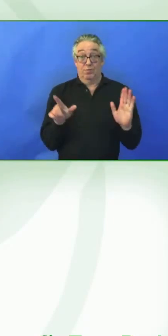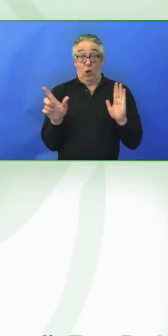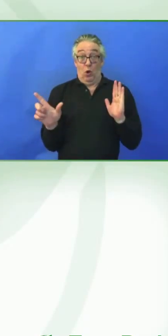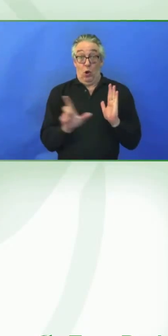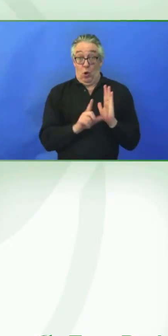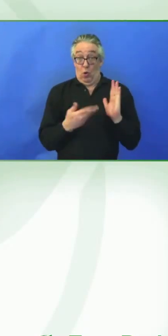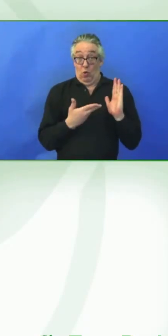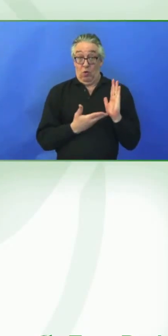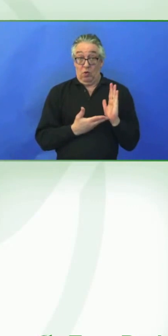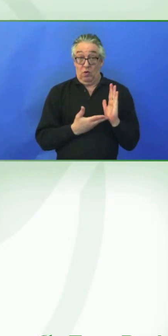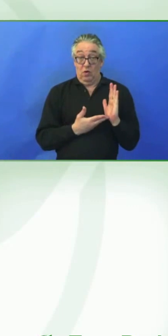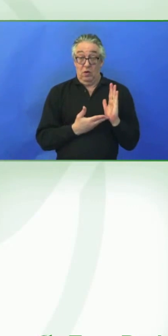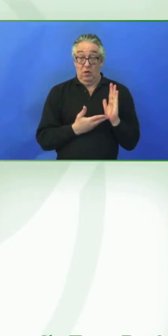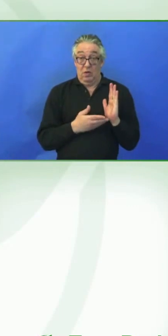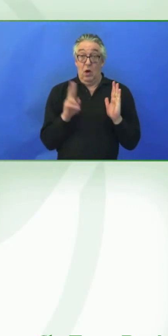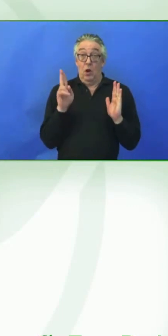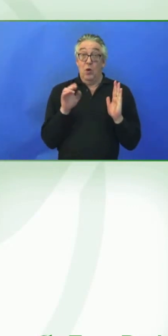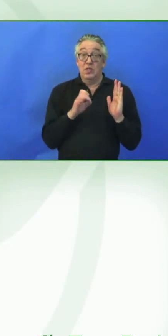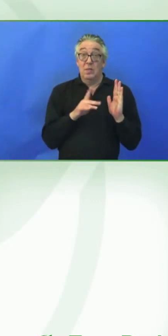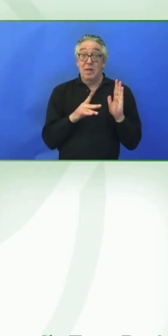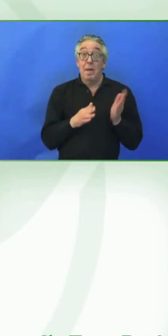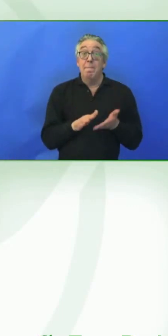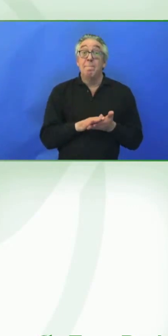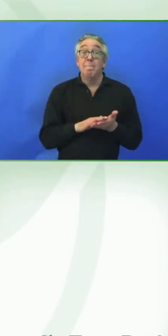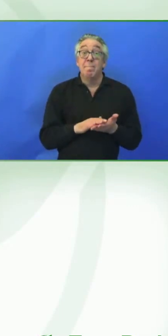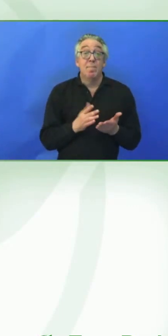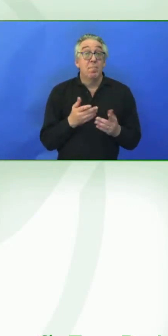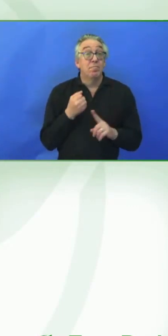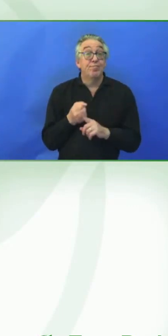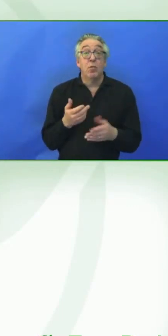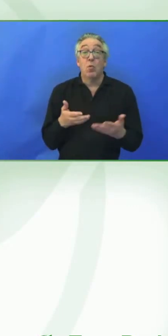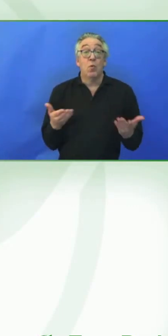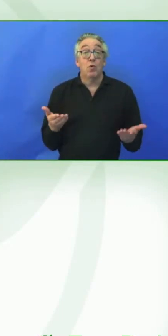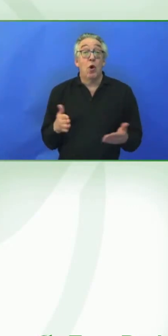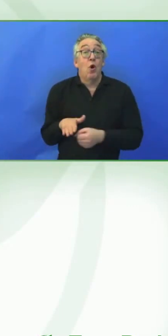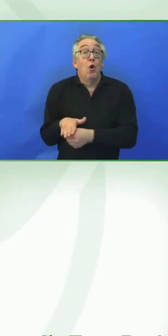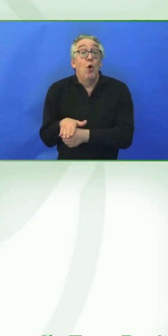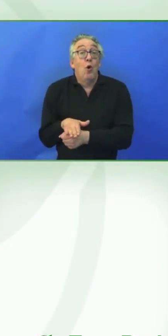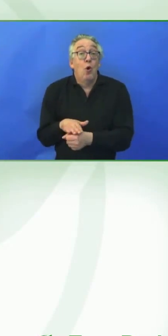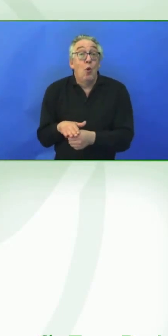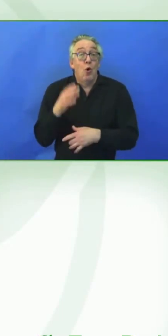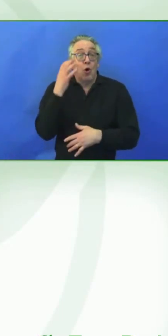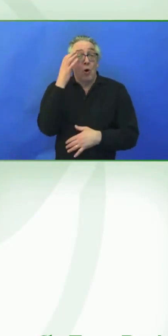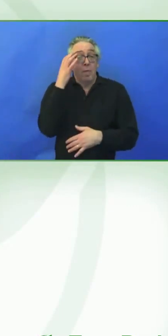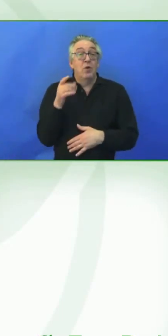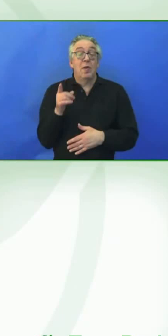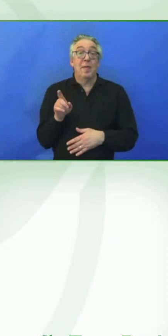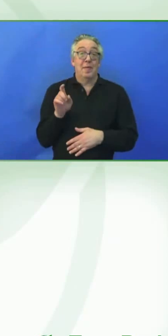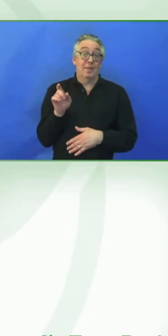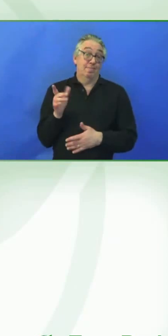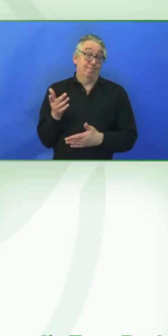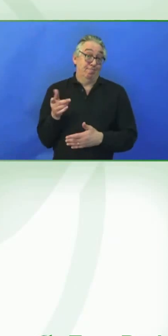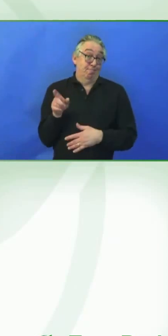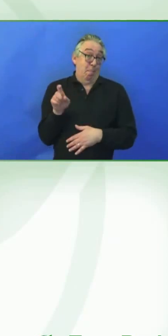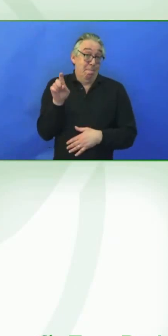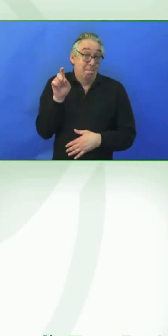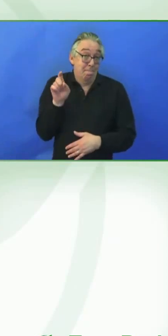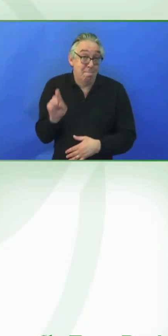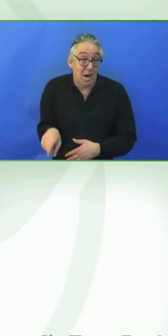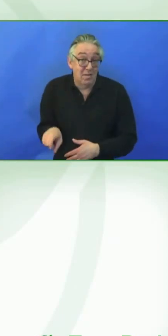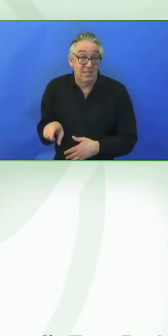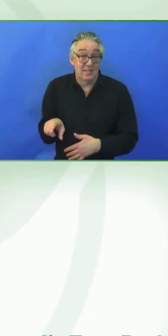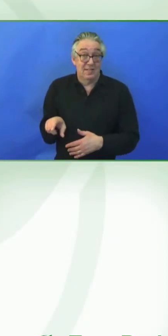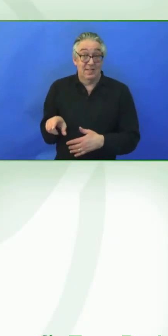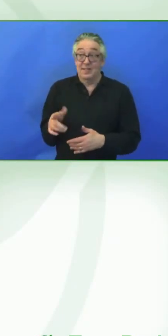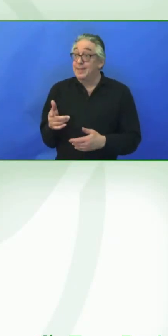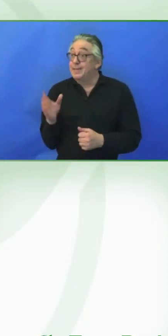local communities and local governments need help. They need partnerships in order to bring this